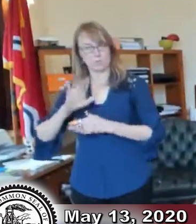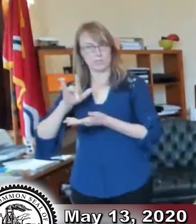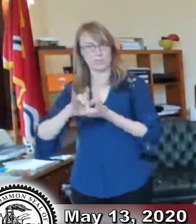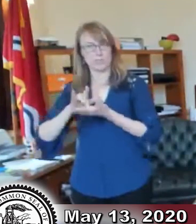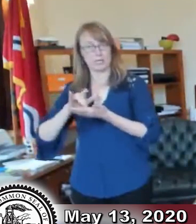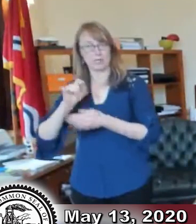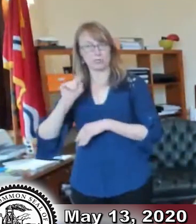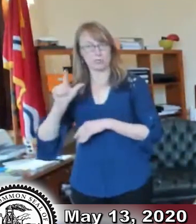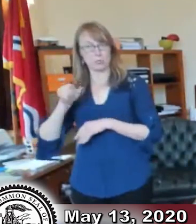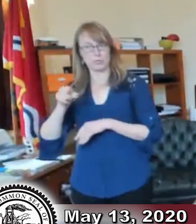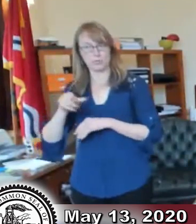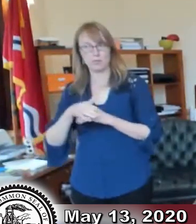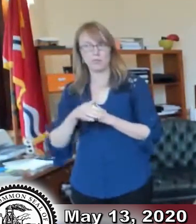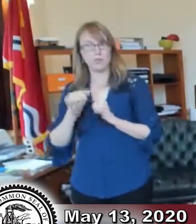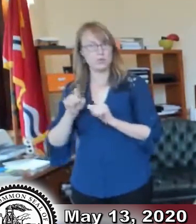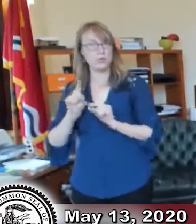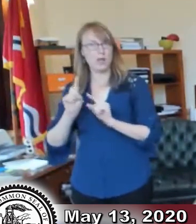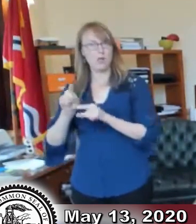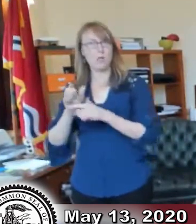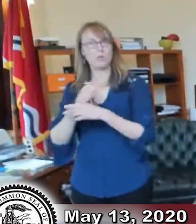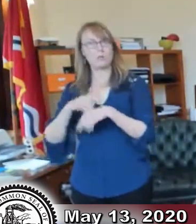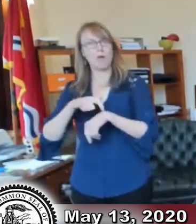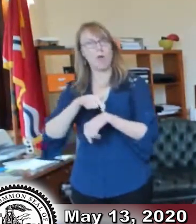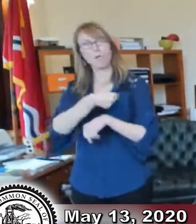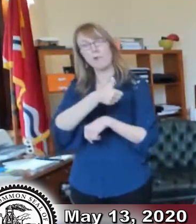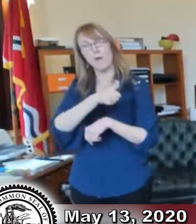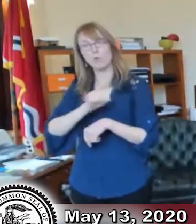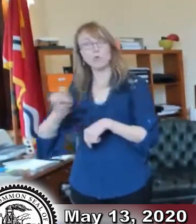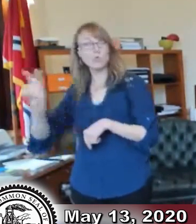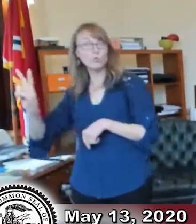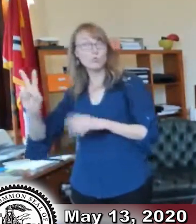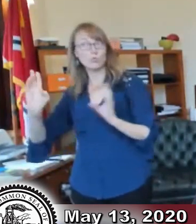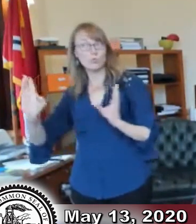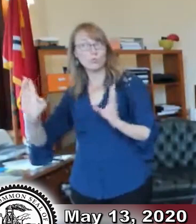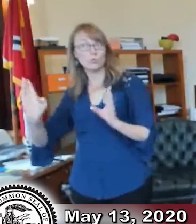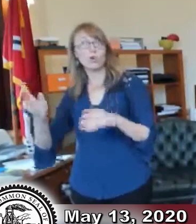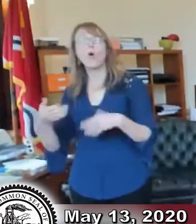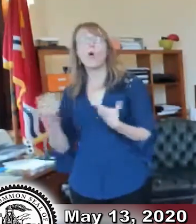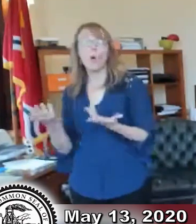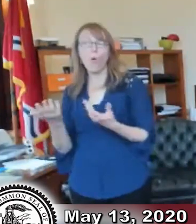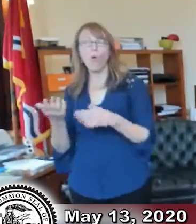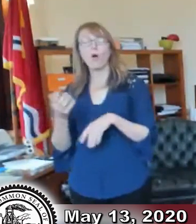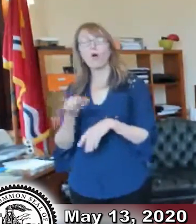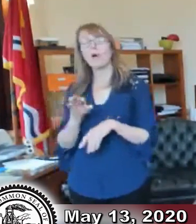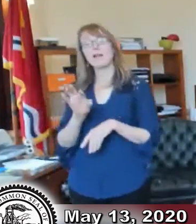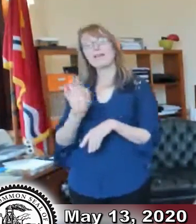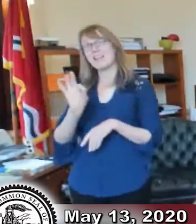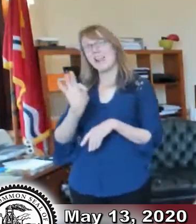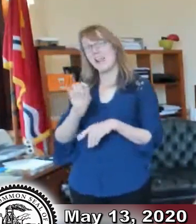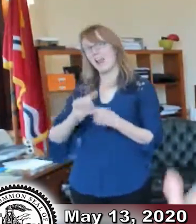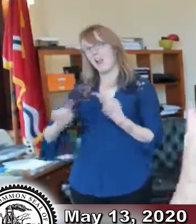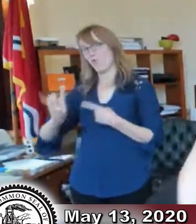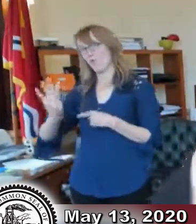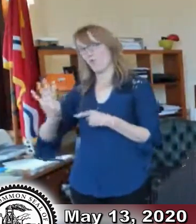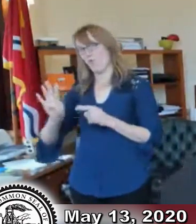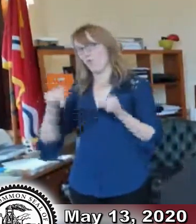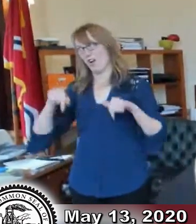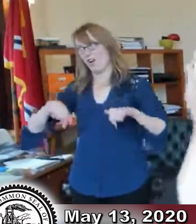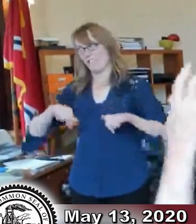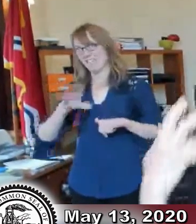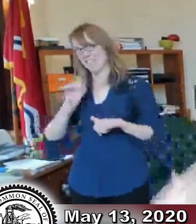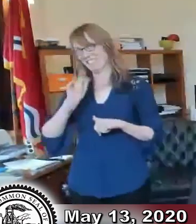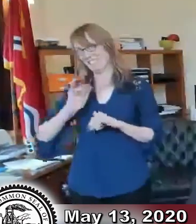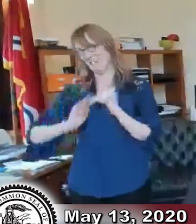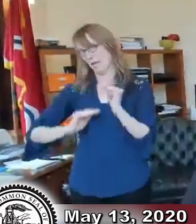2 at the north and the south site, and between 9 and 4 at 1520 Market. That's a city building.